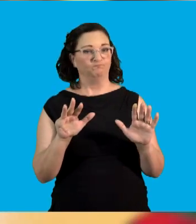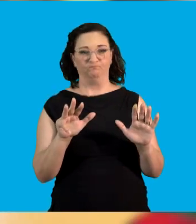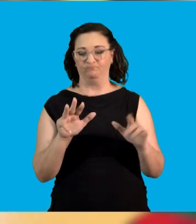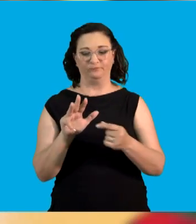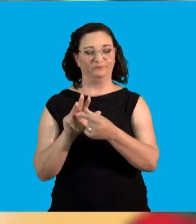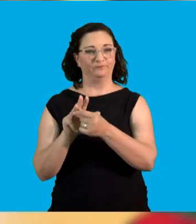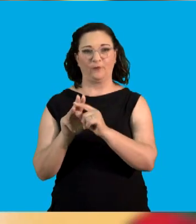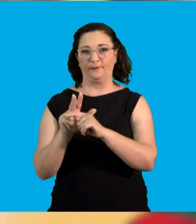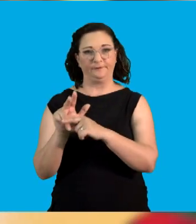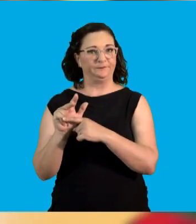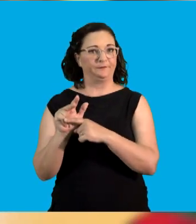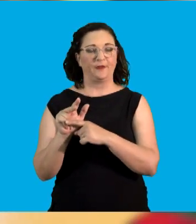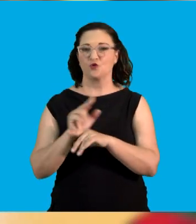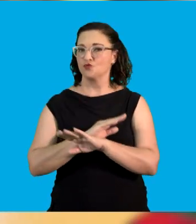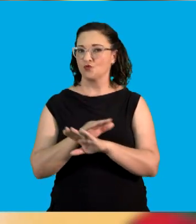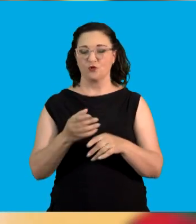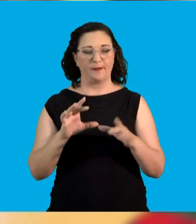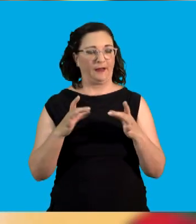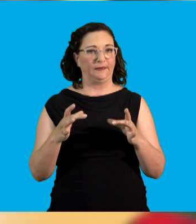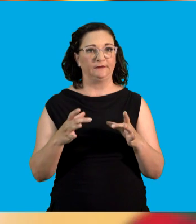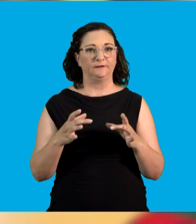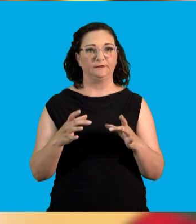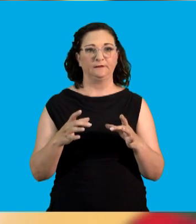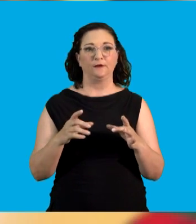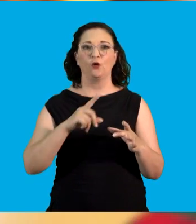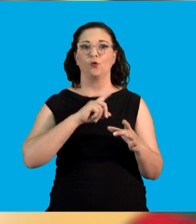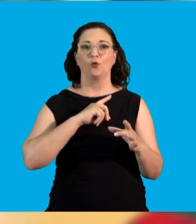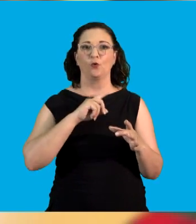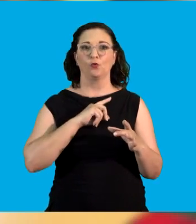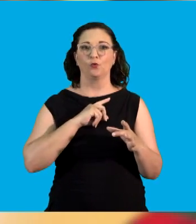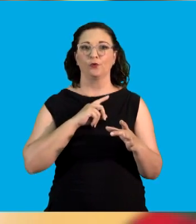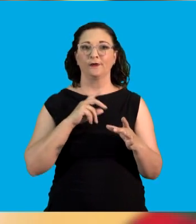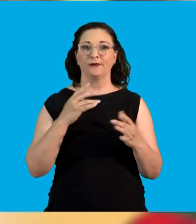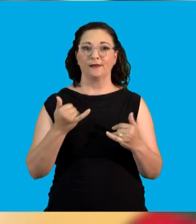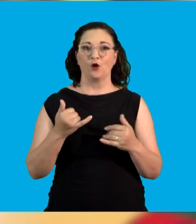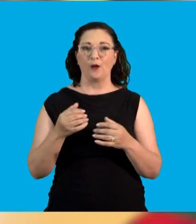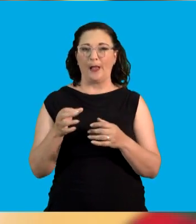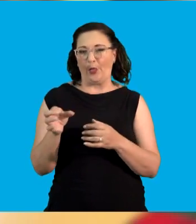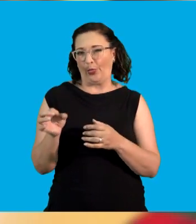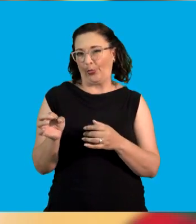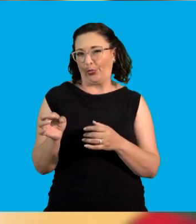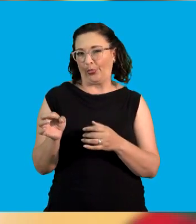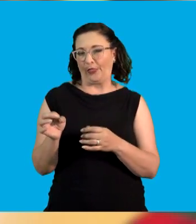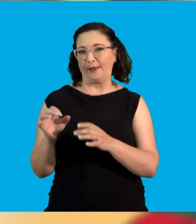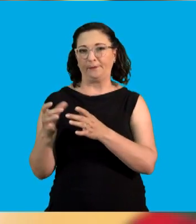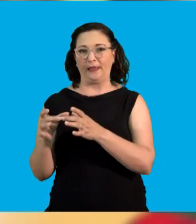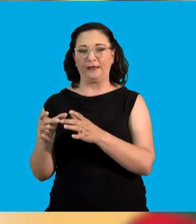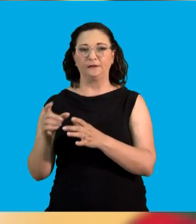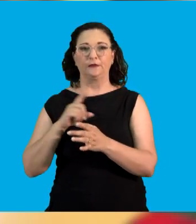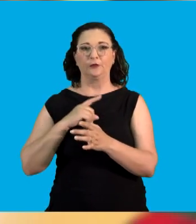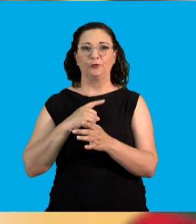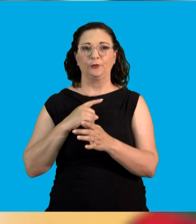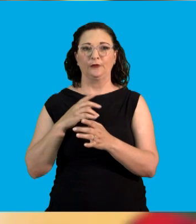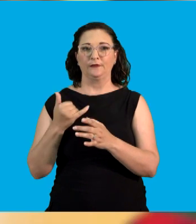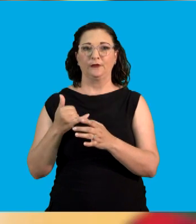planet. Now, remember that Pluto, it is not a planet. It has then been discovered that Pluto, it is a dwarf planet.